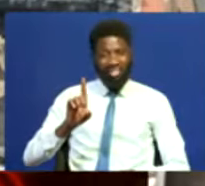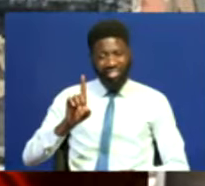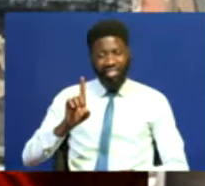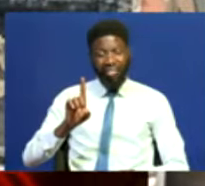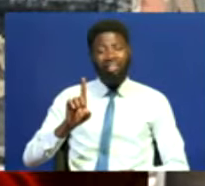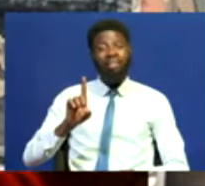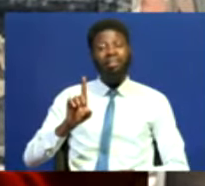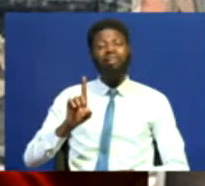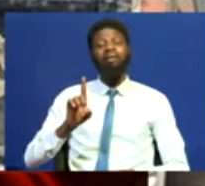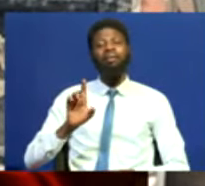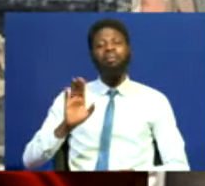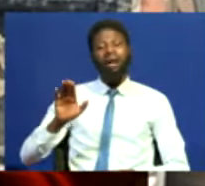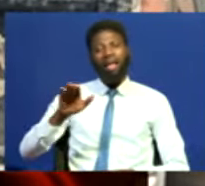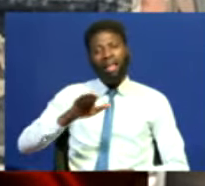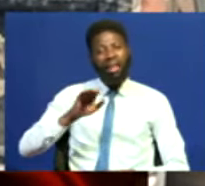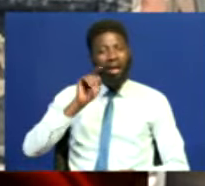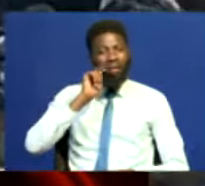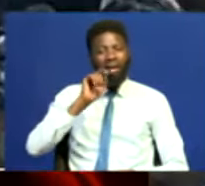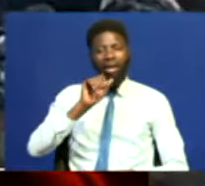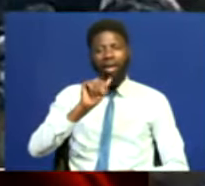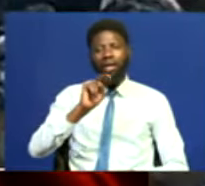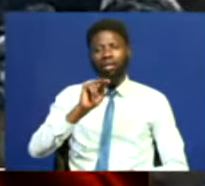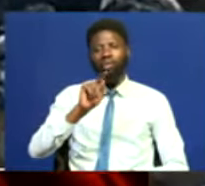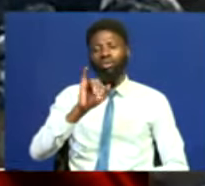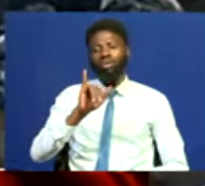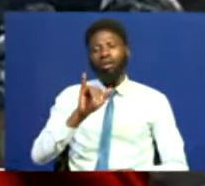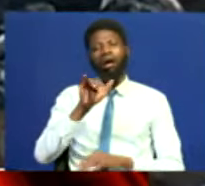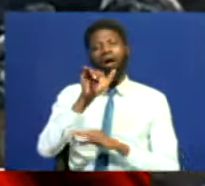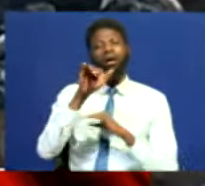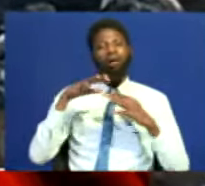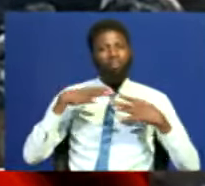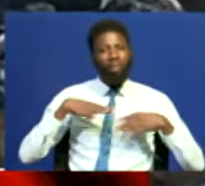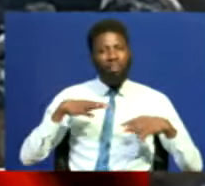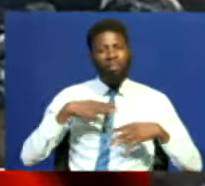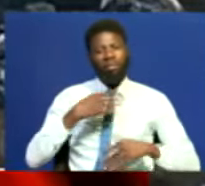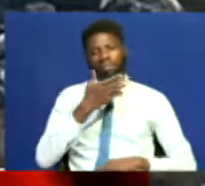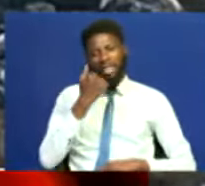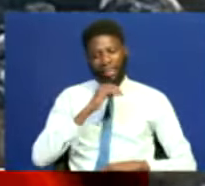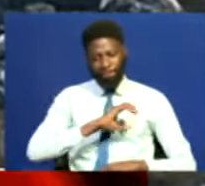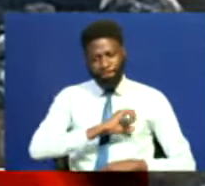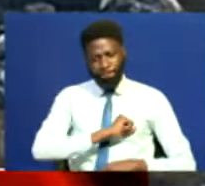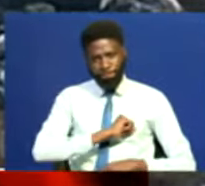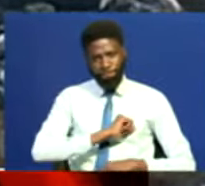ample time to conduct their investigations. Timothy Kipnosu for Longtime News.